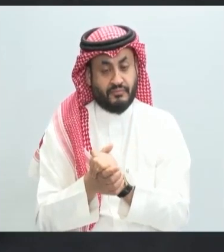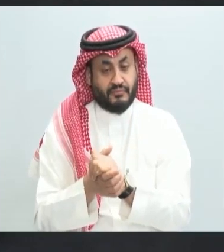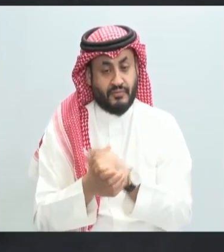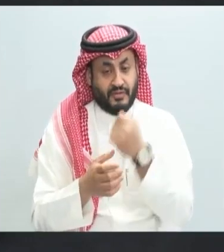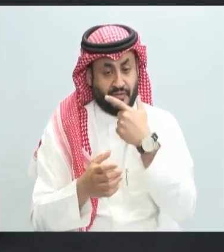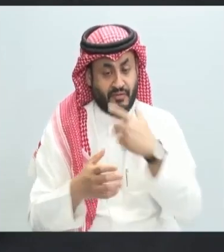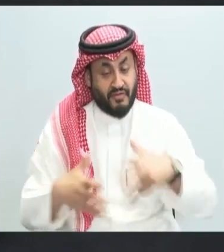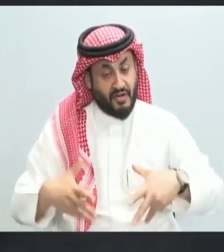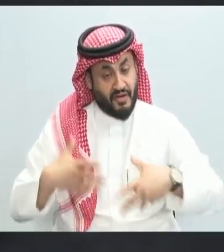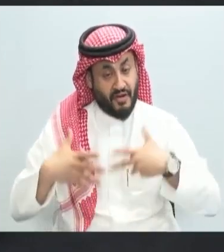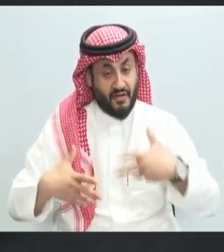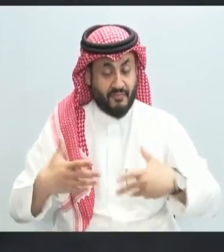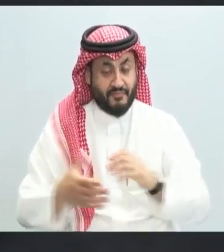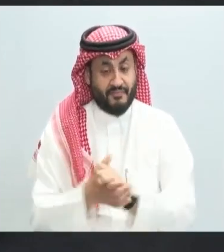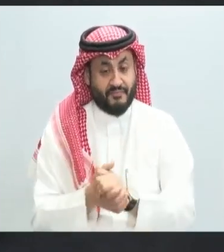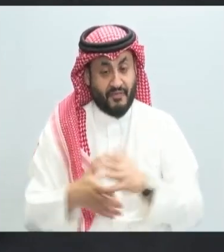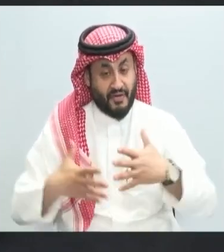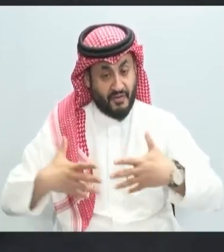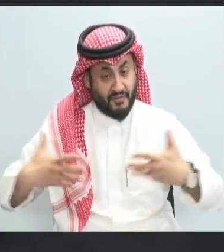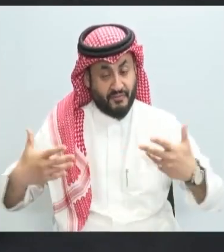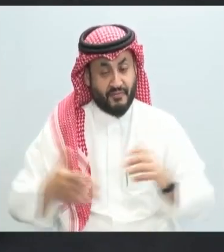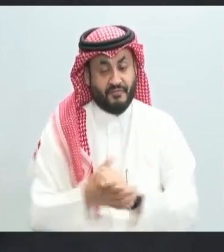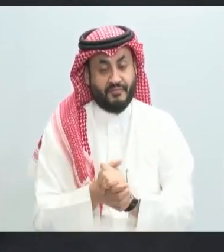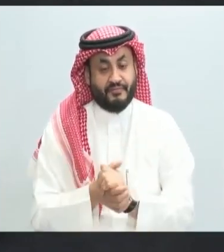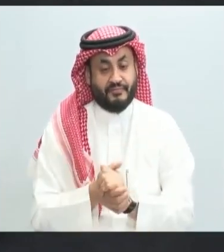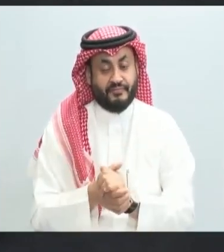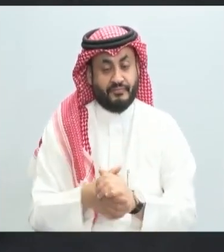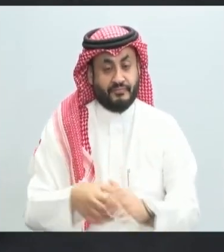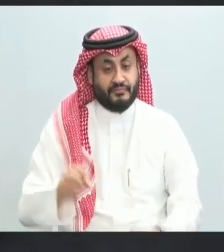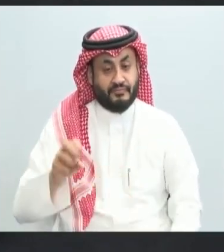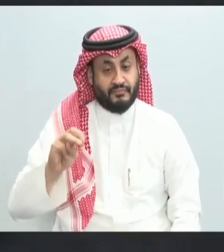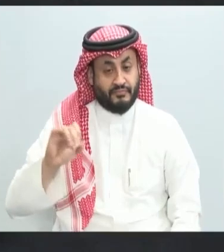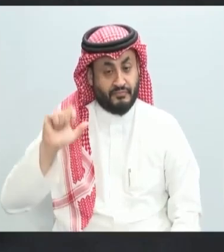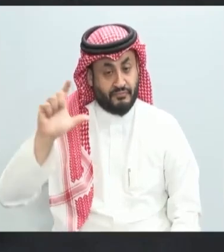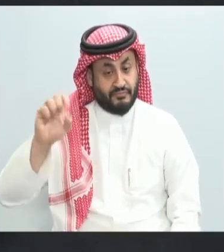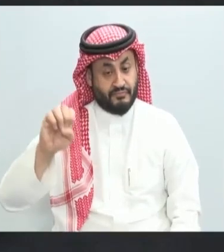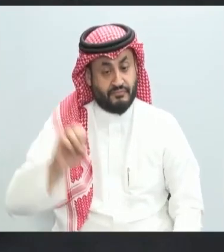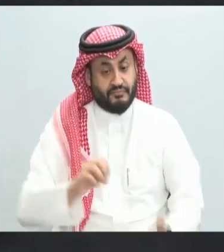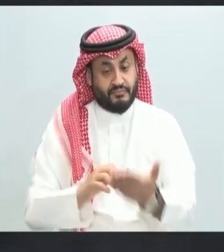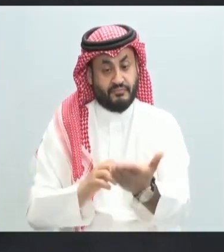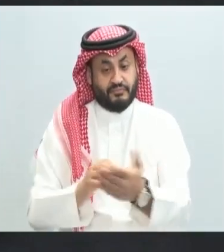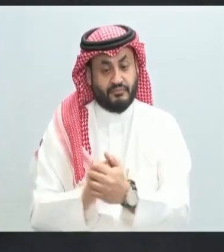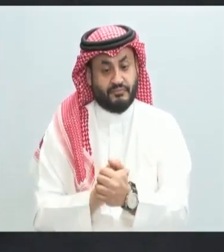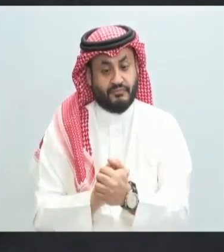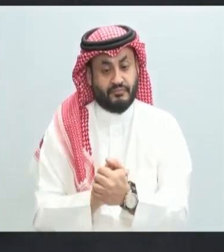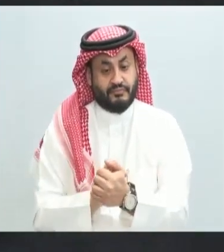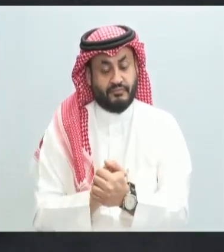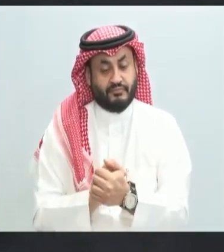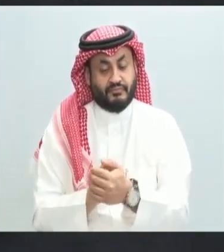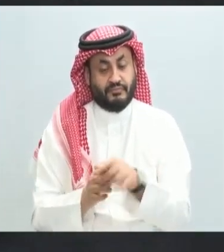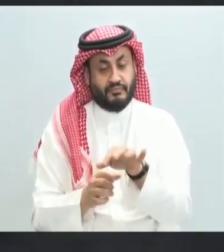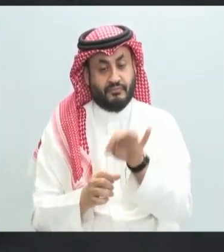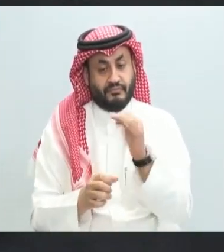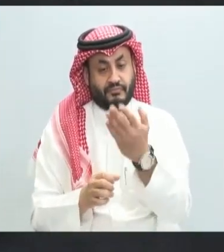happiness, that if someone is happy, he can smile. Then, here we can